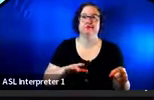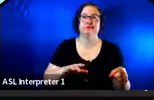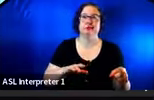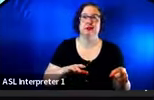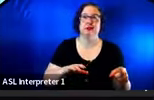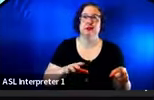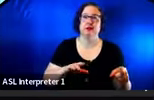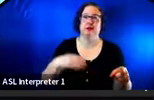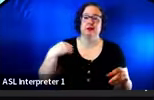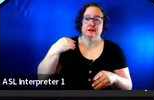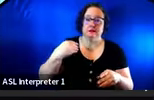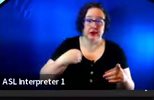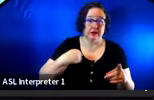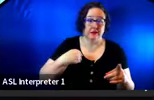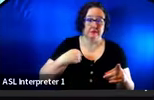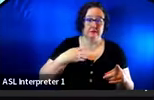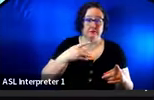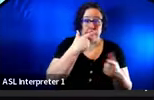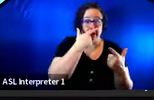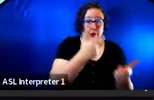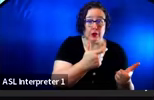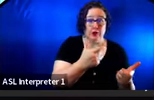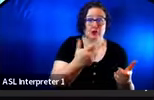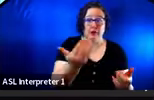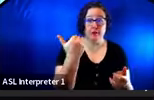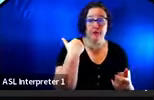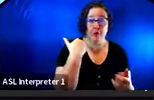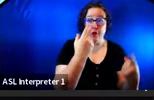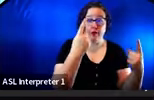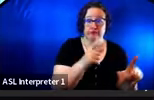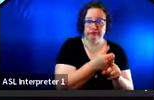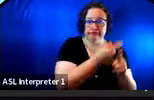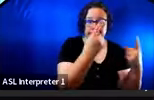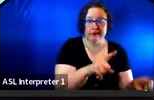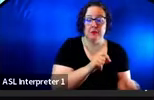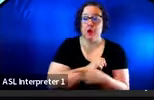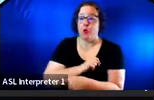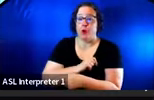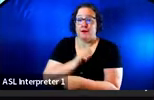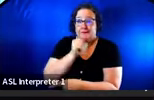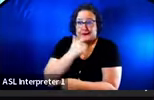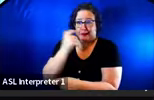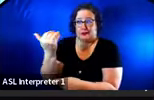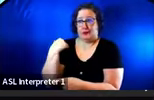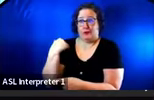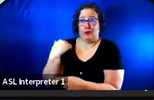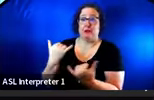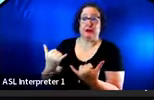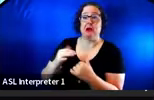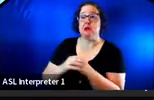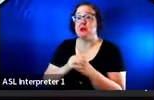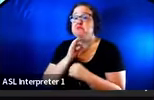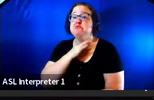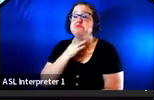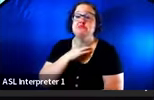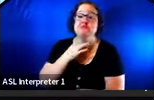just the interest never was there. They do not have a lot of experience, or someone who has a lot of experience and some disability or